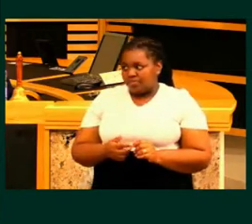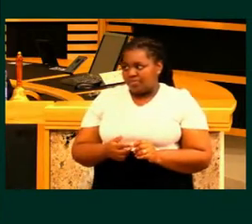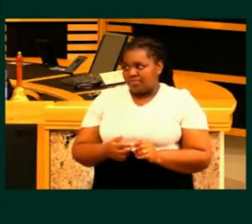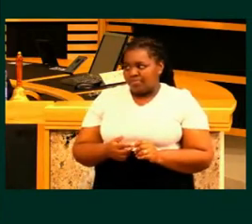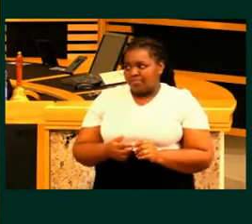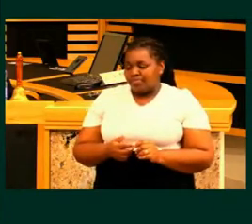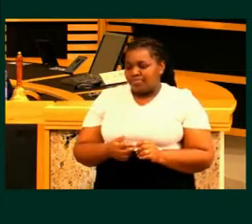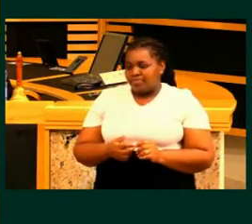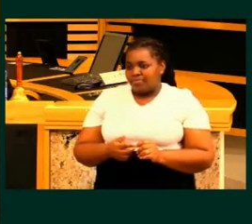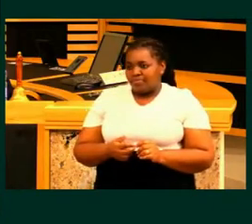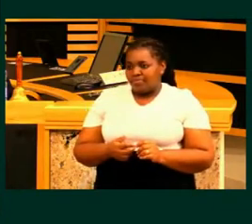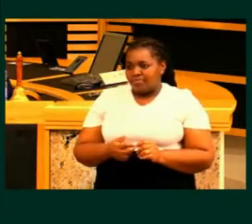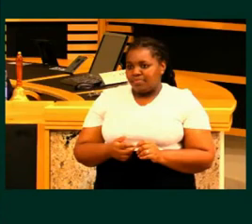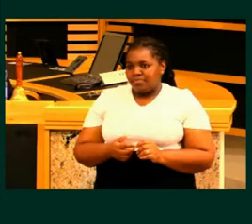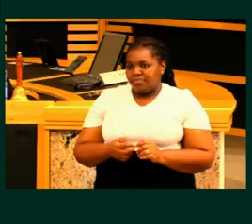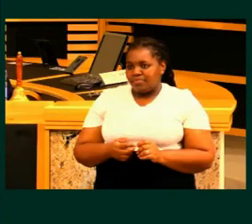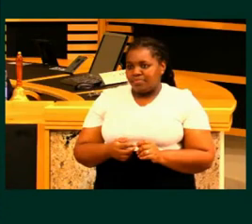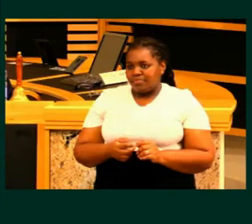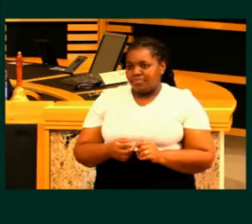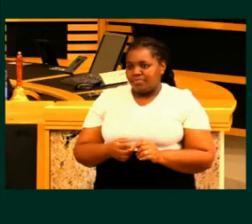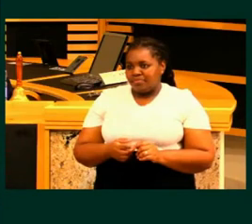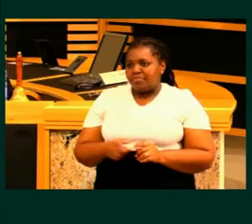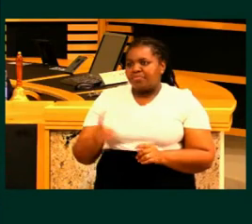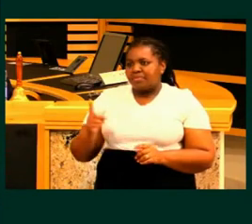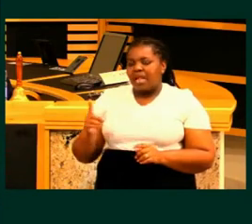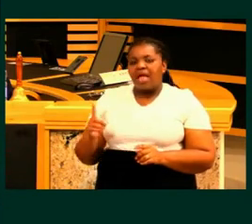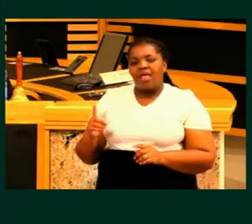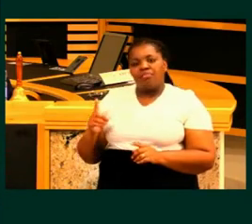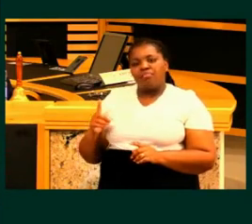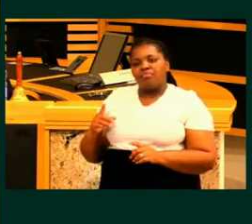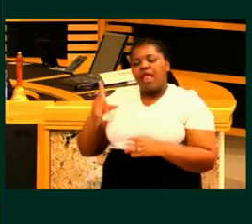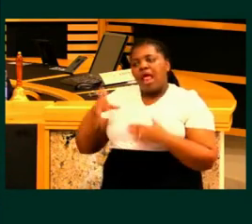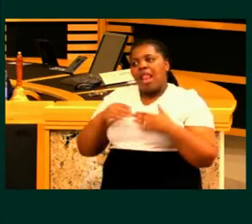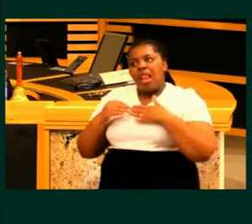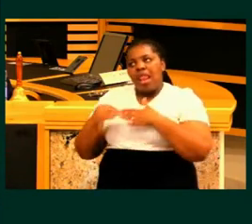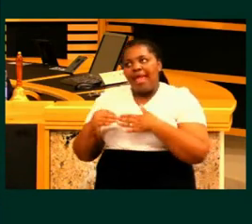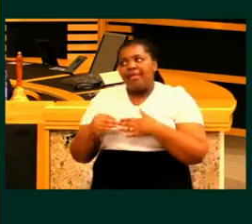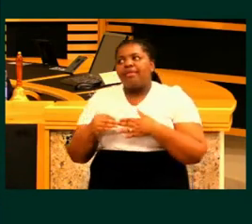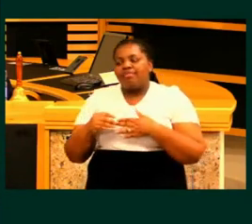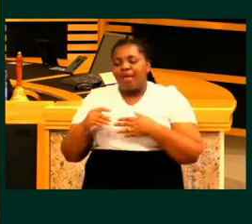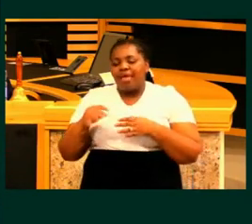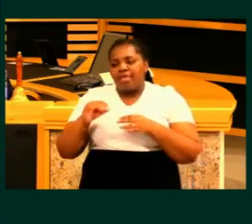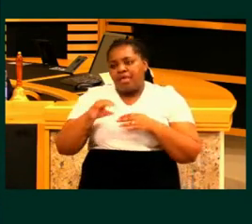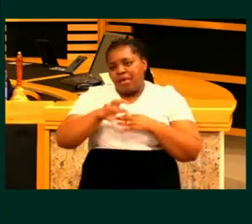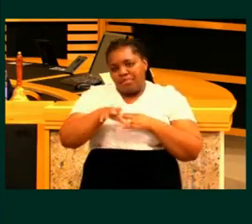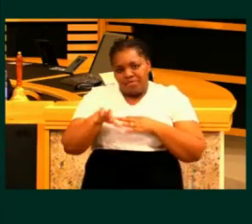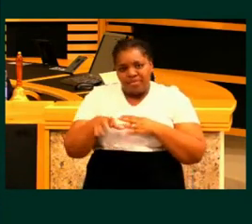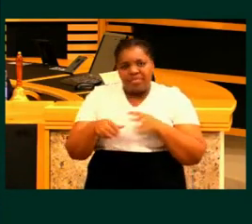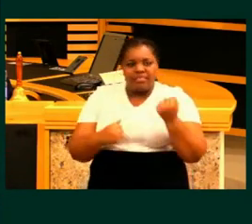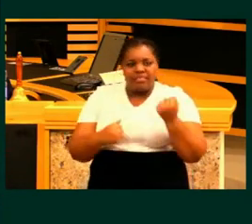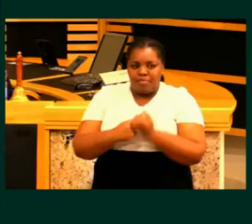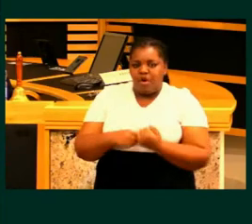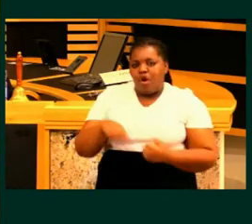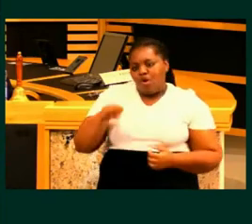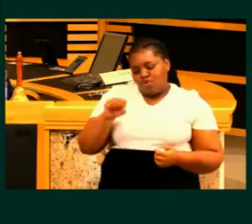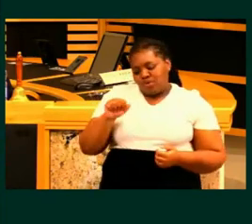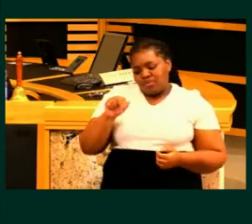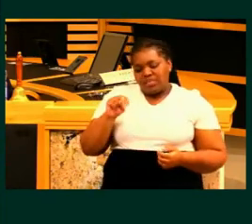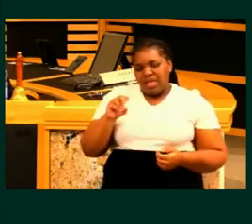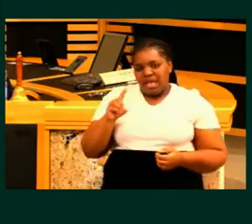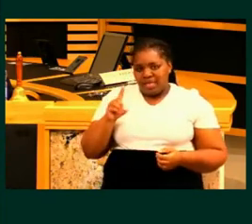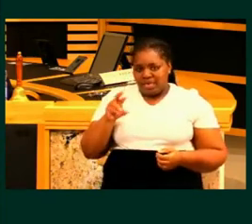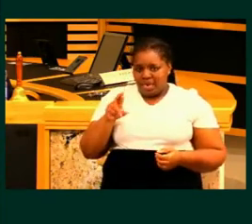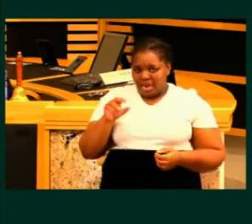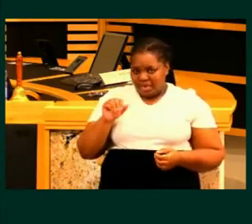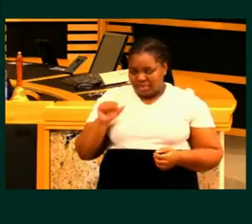around this spatular isue the campaign is led by provinces and supported by Sandra promoting collaboration